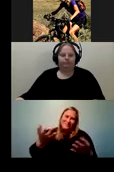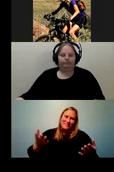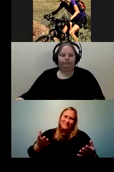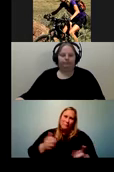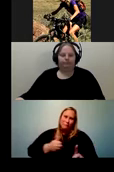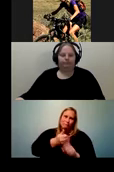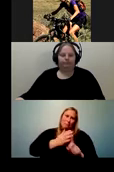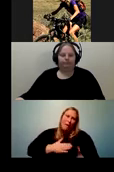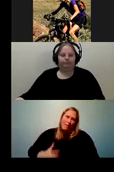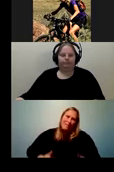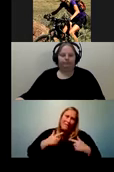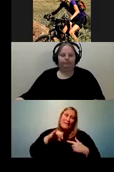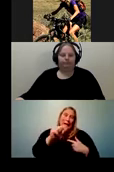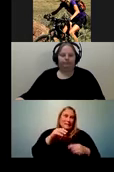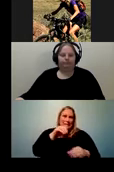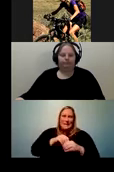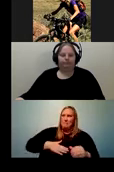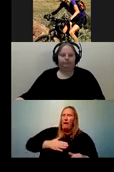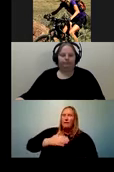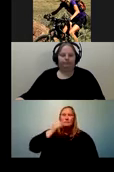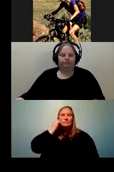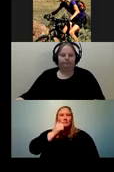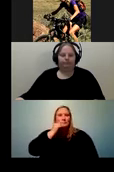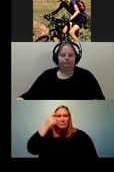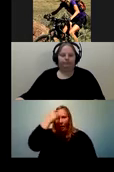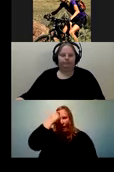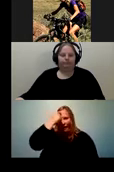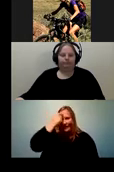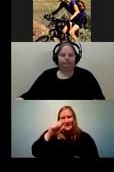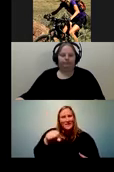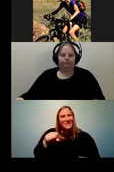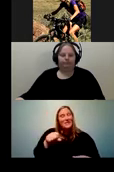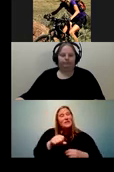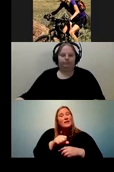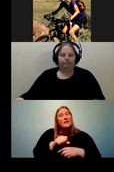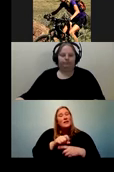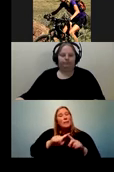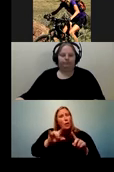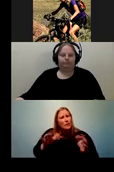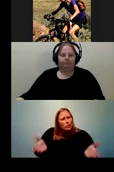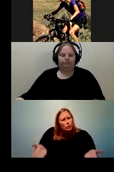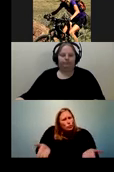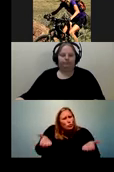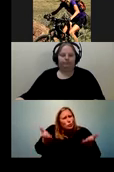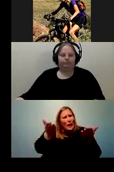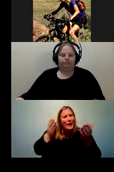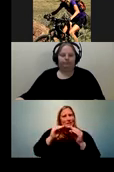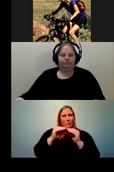it's definitely in my frame of mind frequently. But one of the ways that we can raise ethics and bring it into